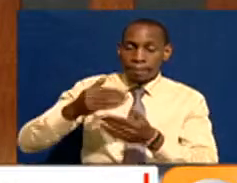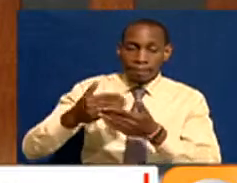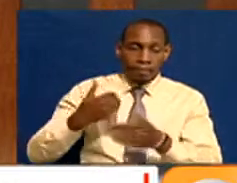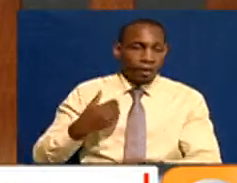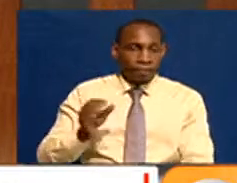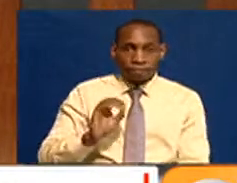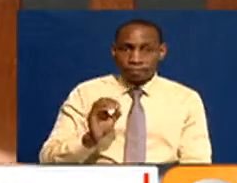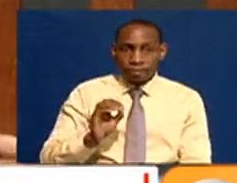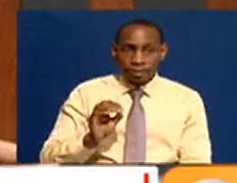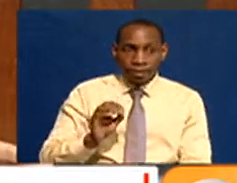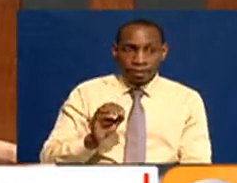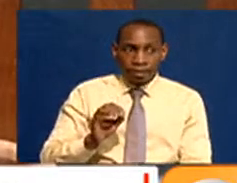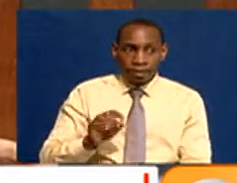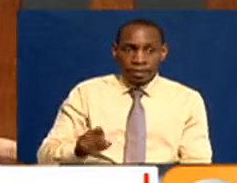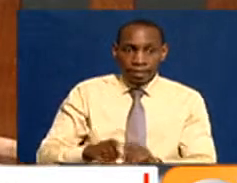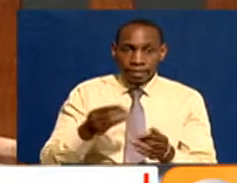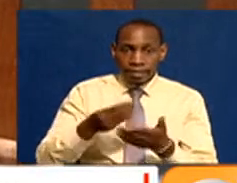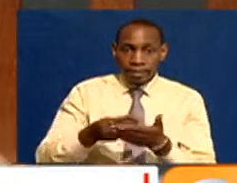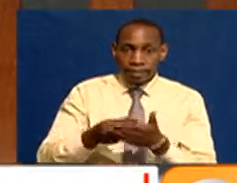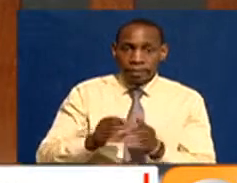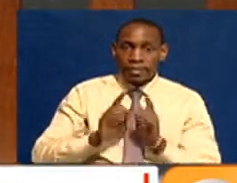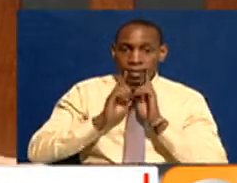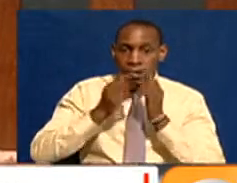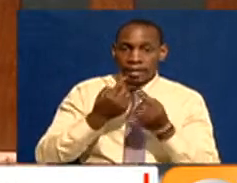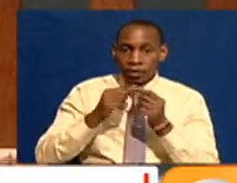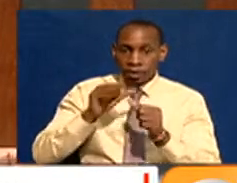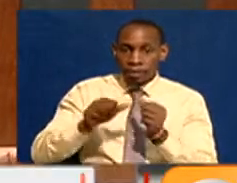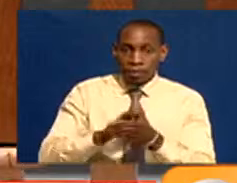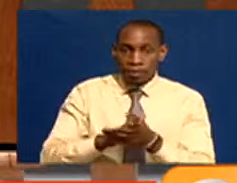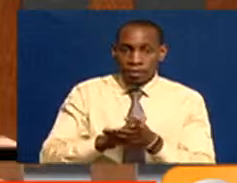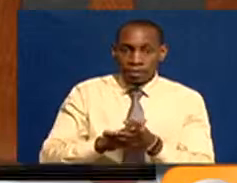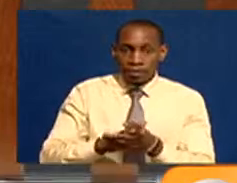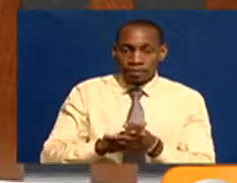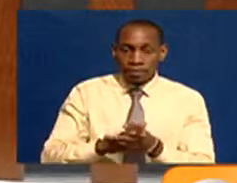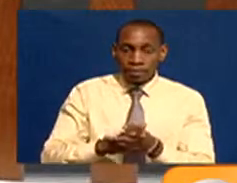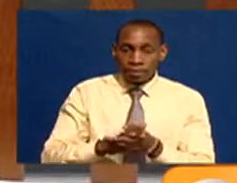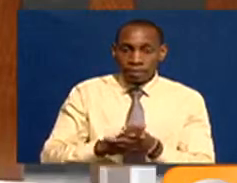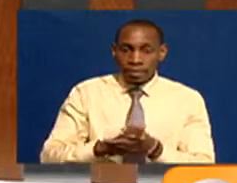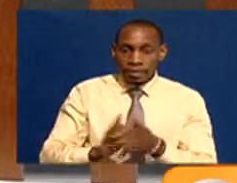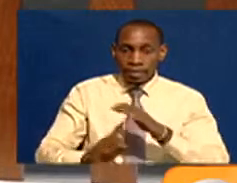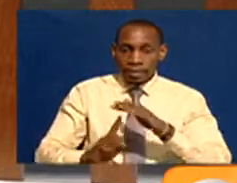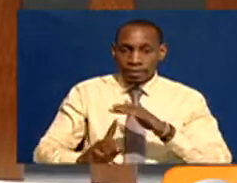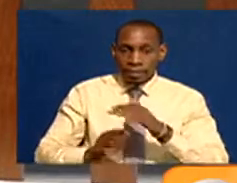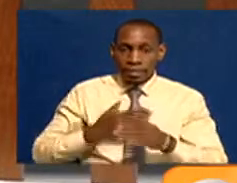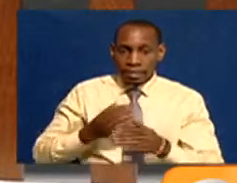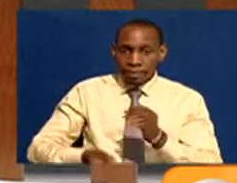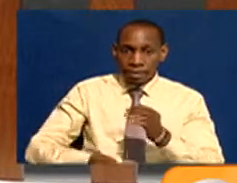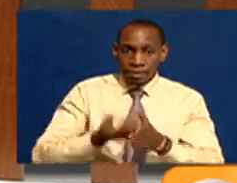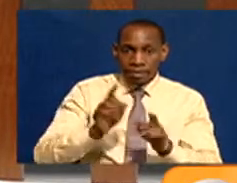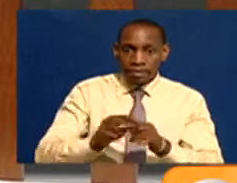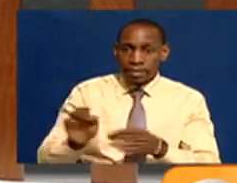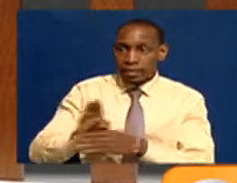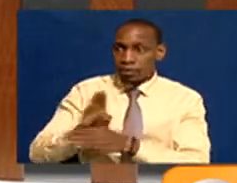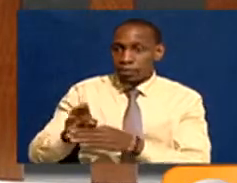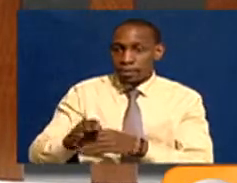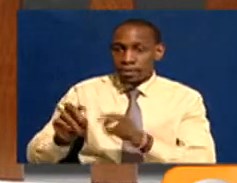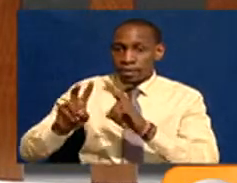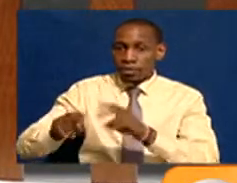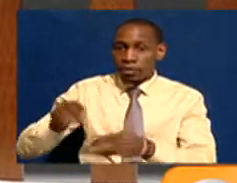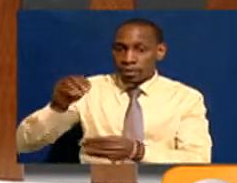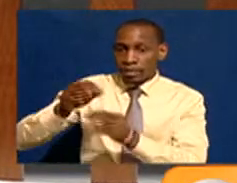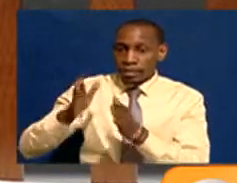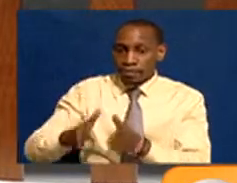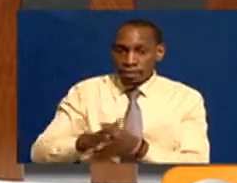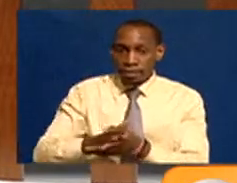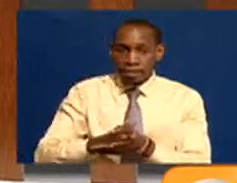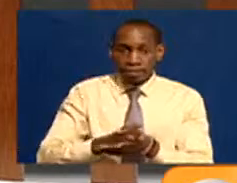properly. The money that Murkomen is talking about is going to come from my investors. So I am busy out there looking for investors. We are going to take off